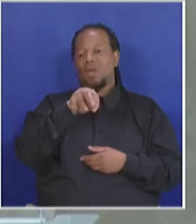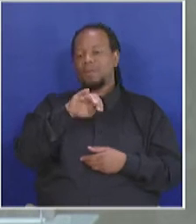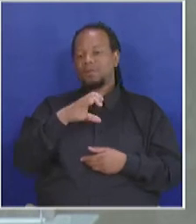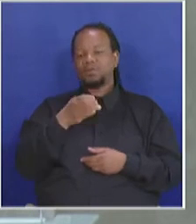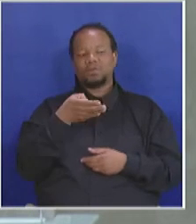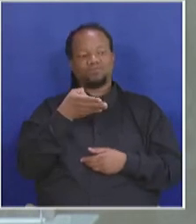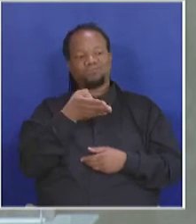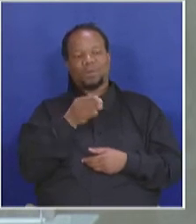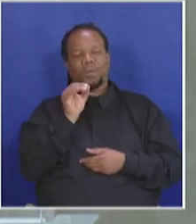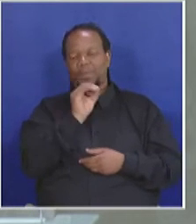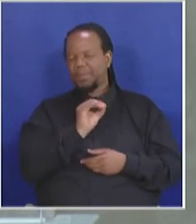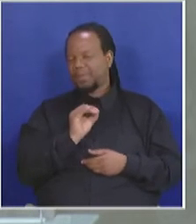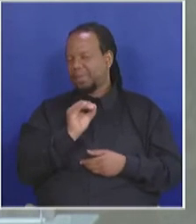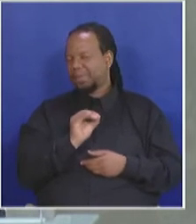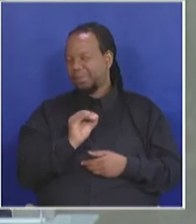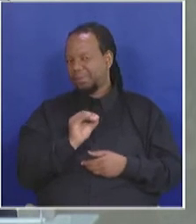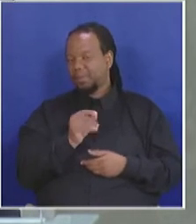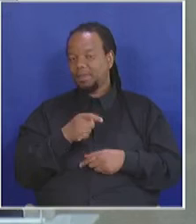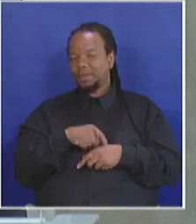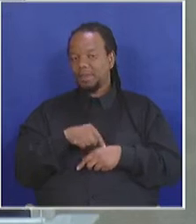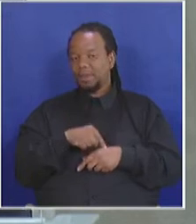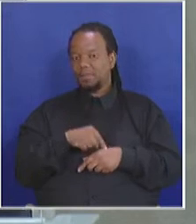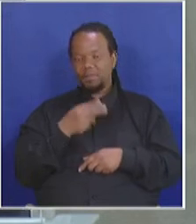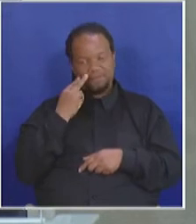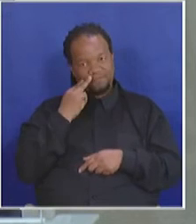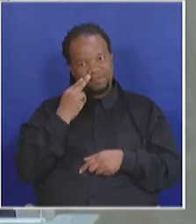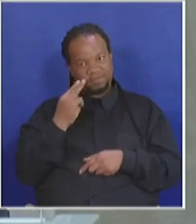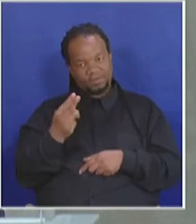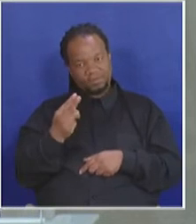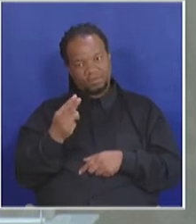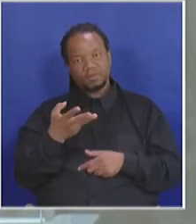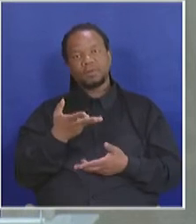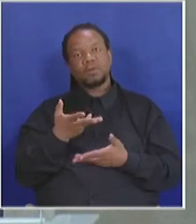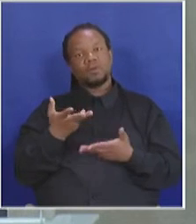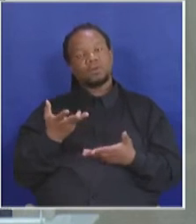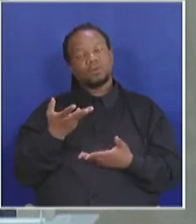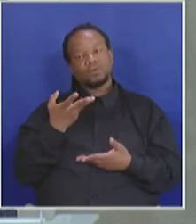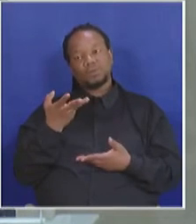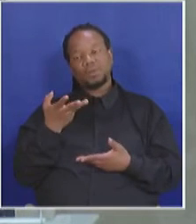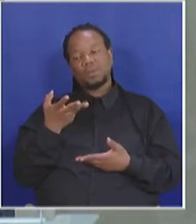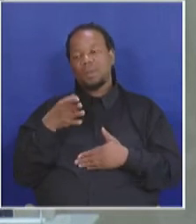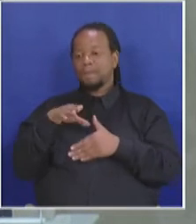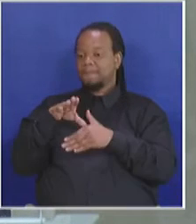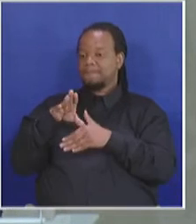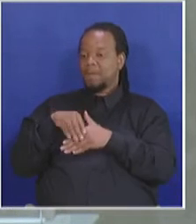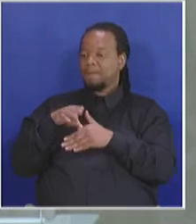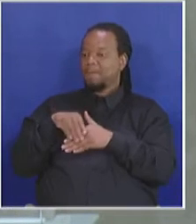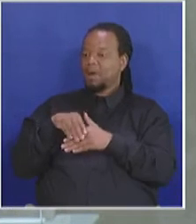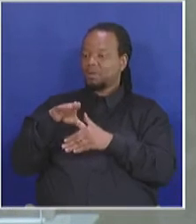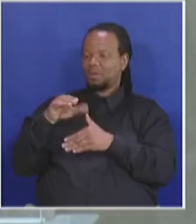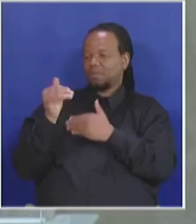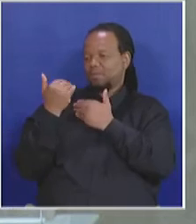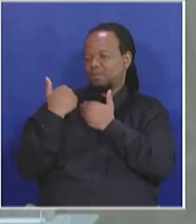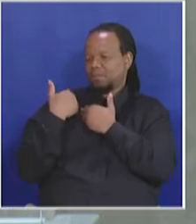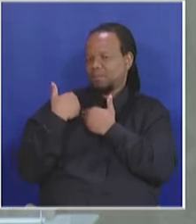themselves during this week. This is seriously hampering the work of the members charged with the responsibility to do